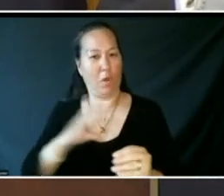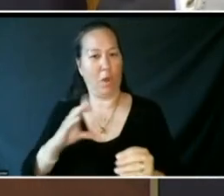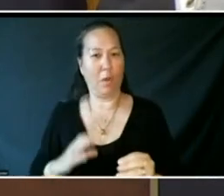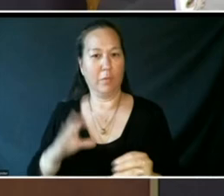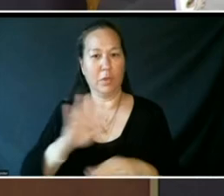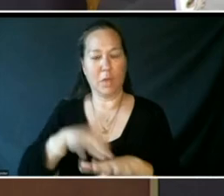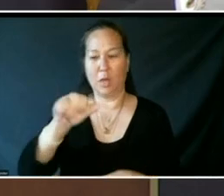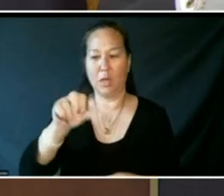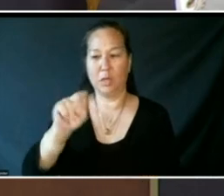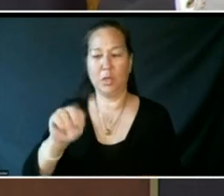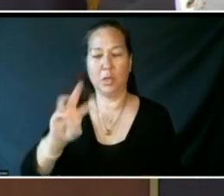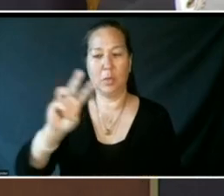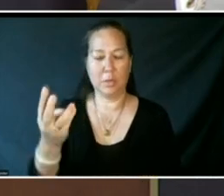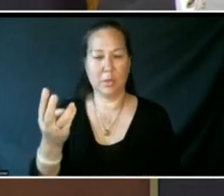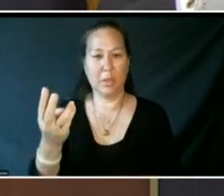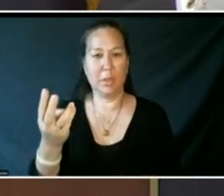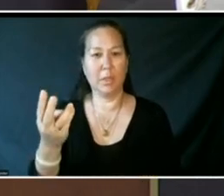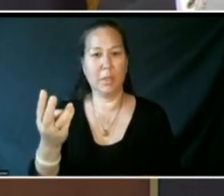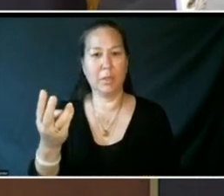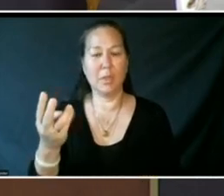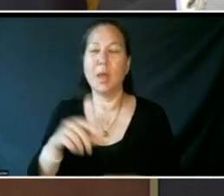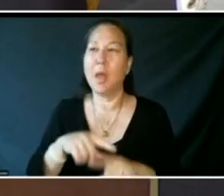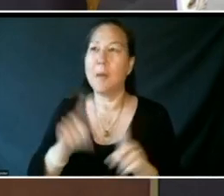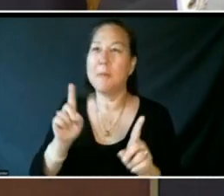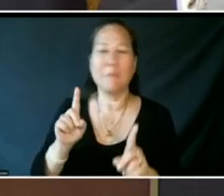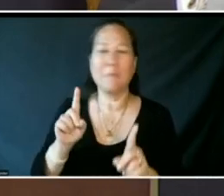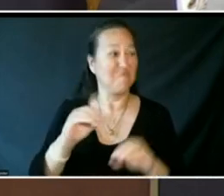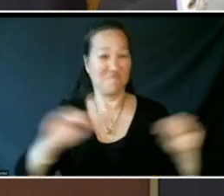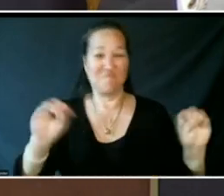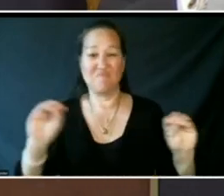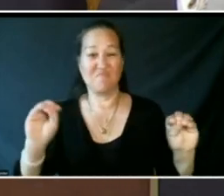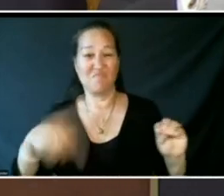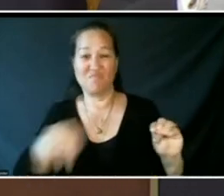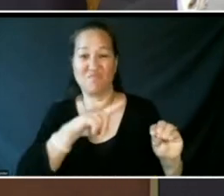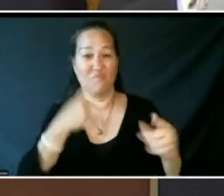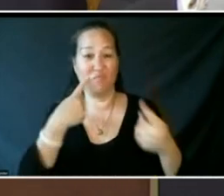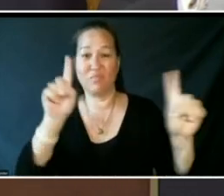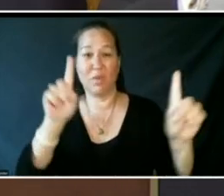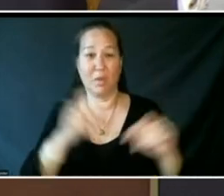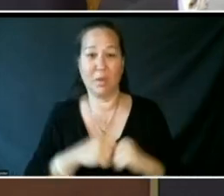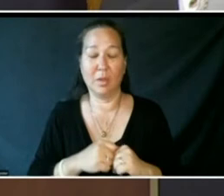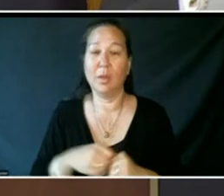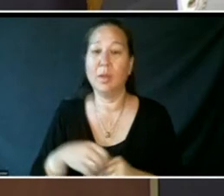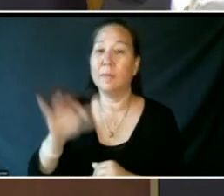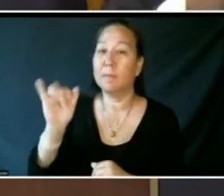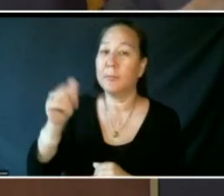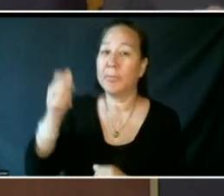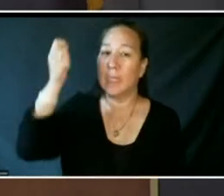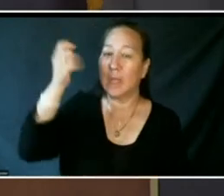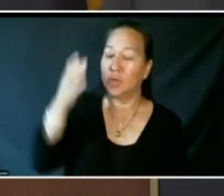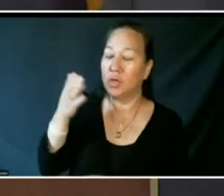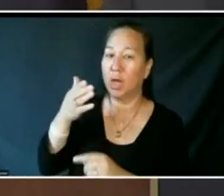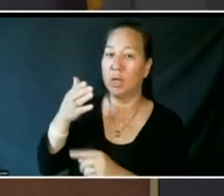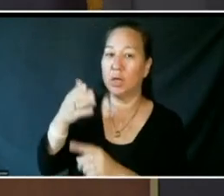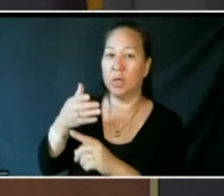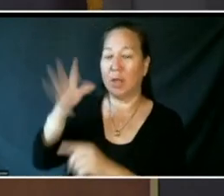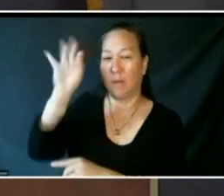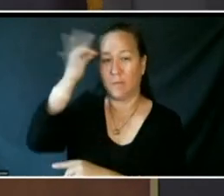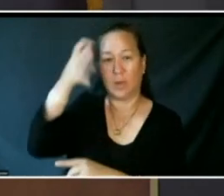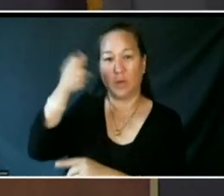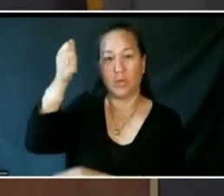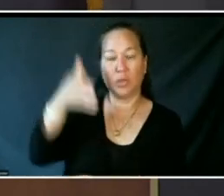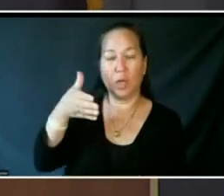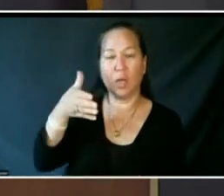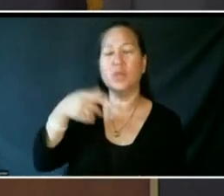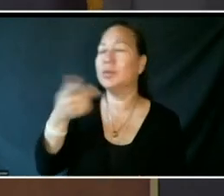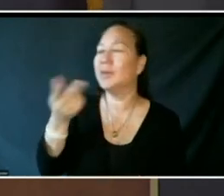to Federal District Judge David Carter, former President Trump and others likely violated multiple federal laws by engaging